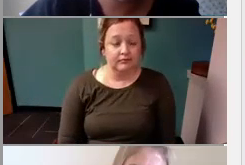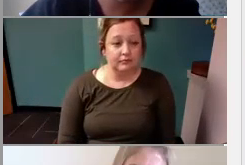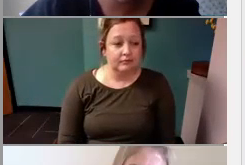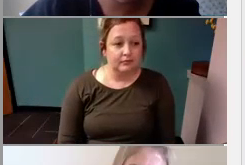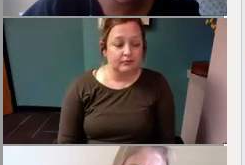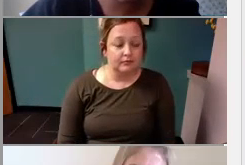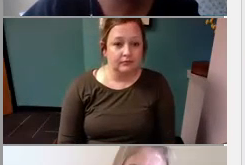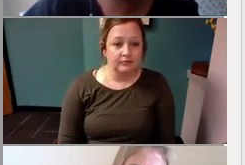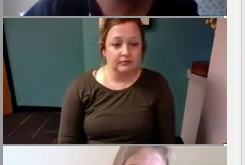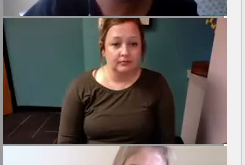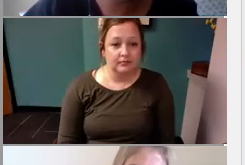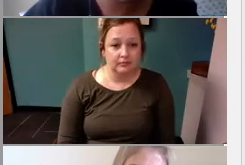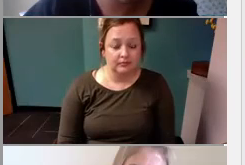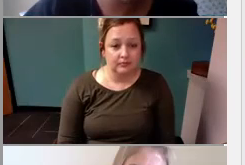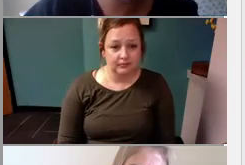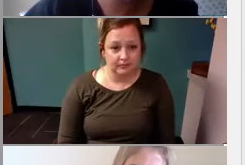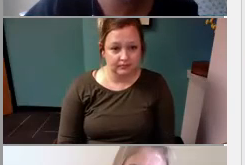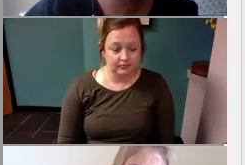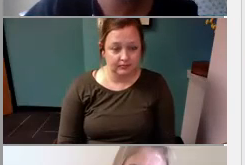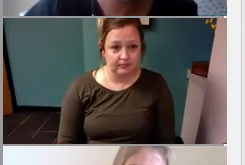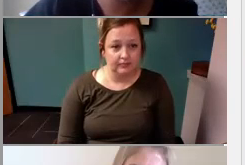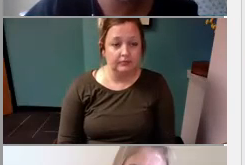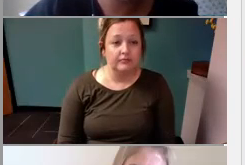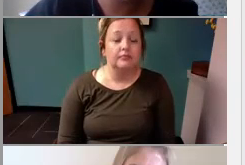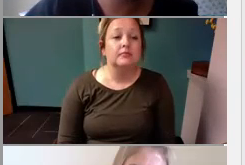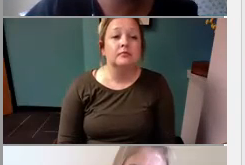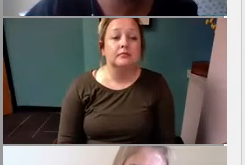Ooh, this is going to be tricky. What can I do?